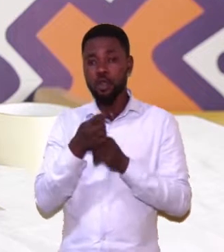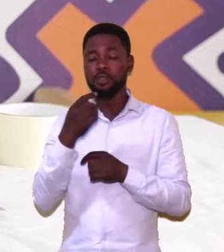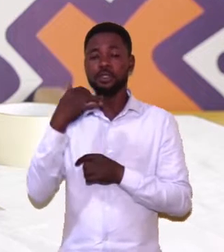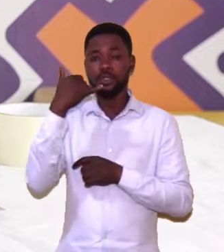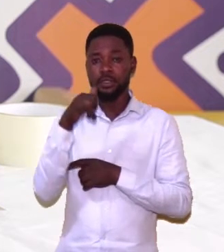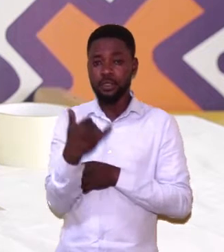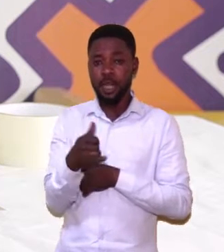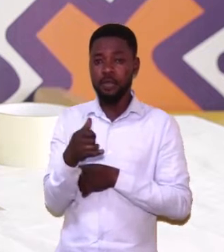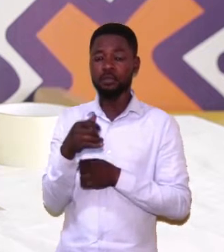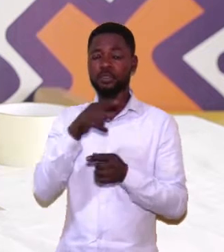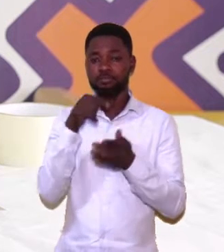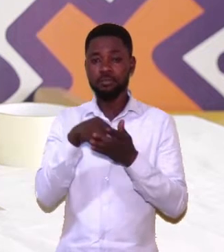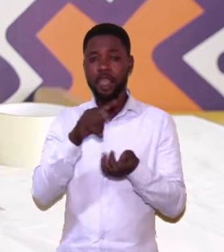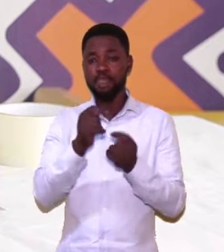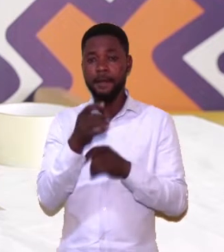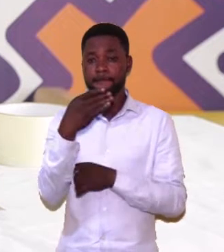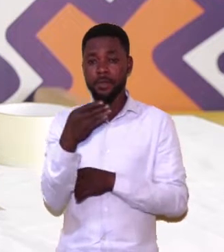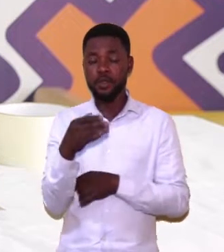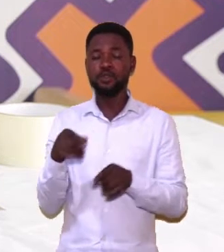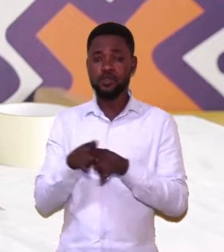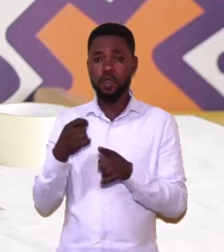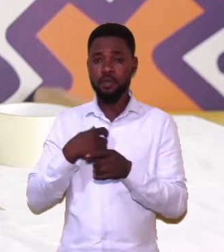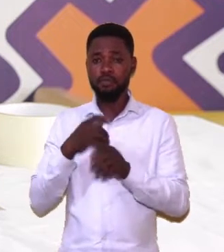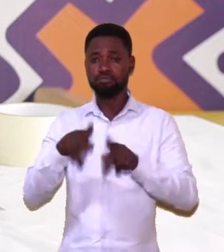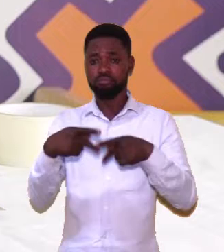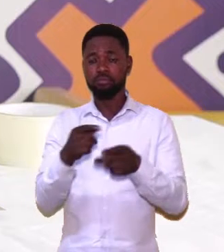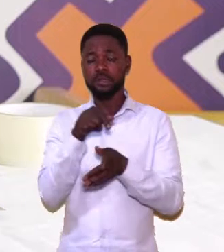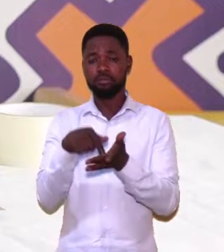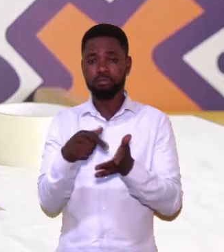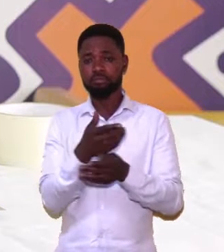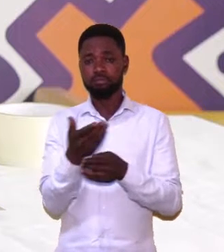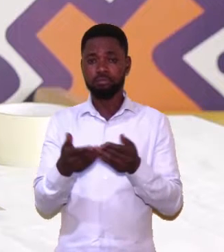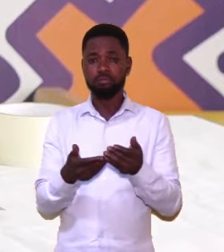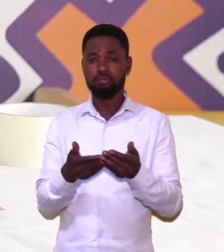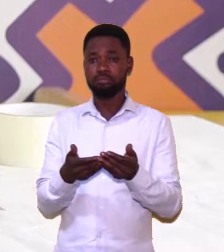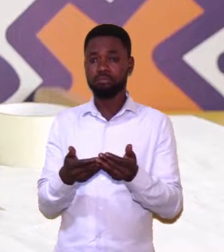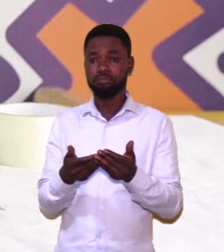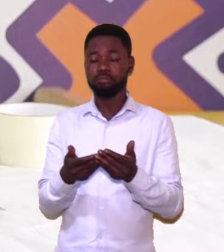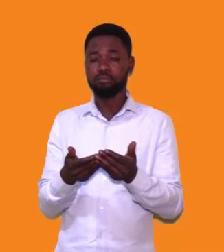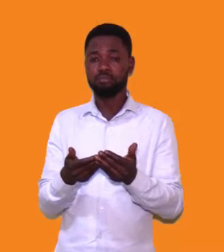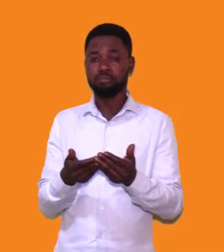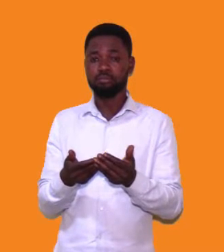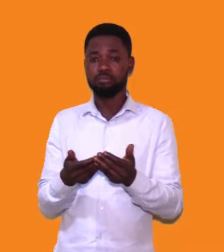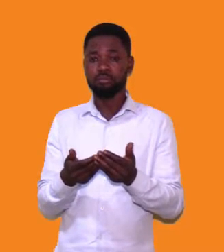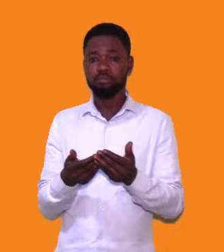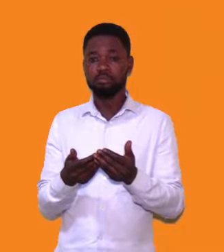yellow, and this is turning blue. And so we're going to leave this over a period of time to see what happens.